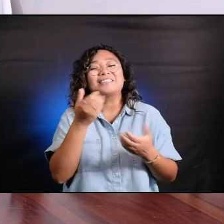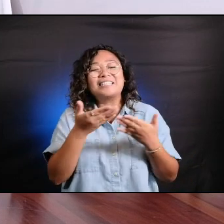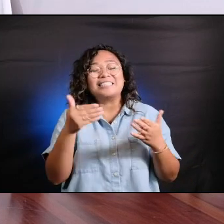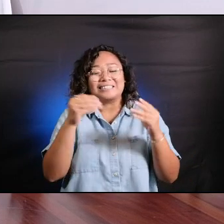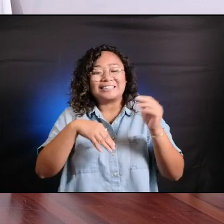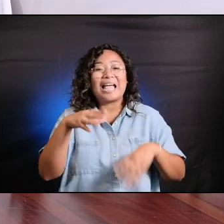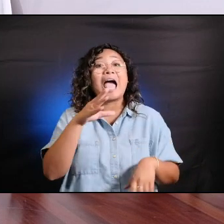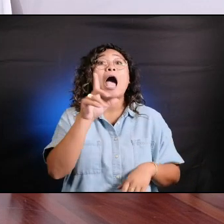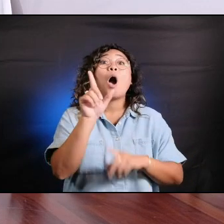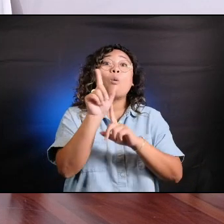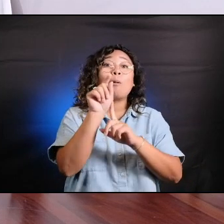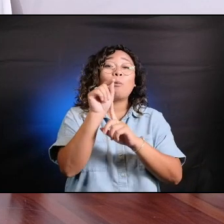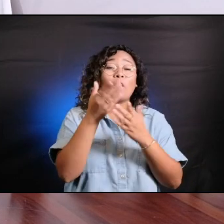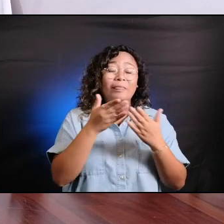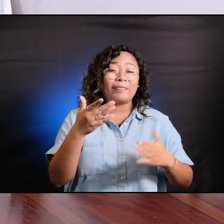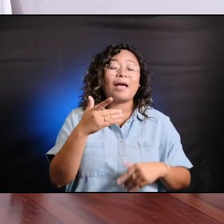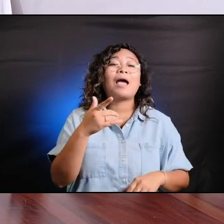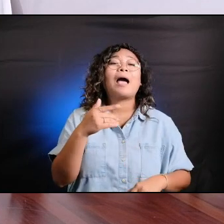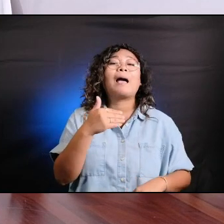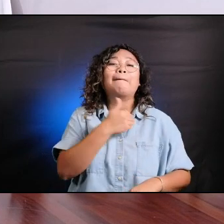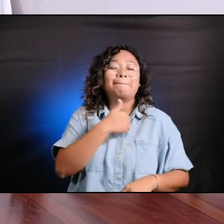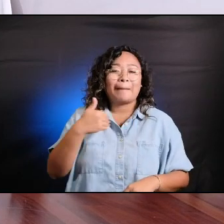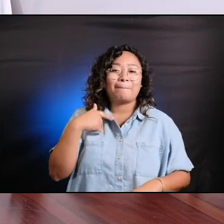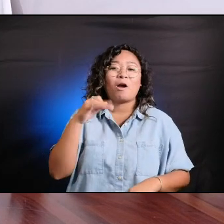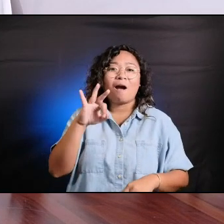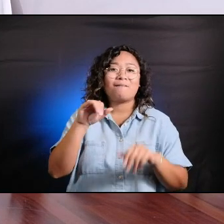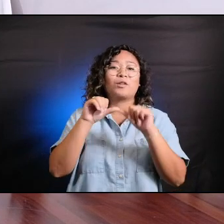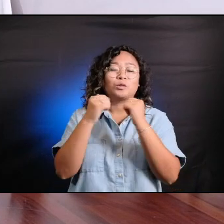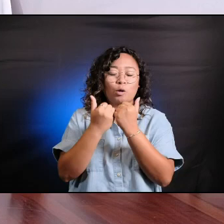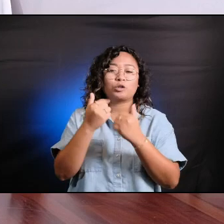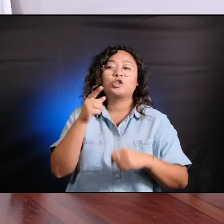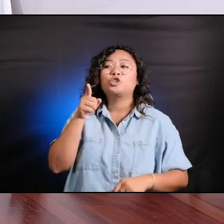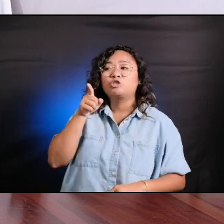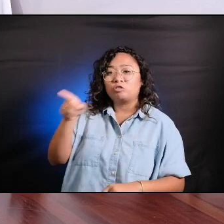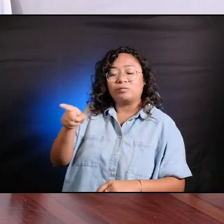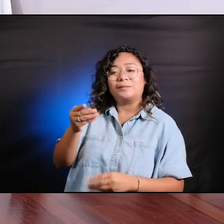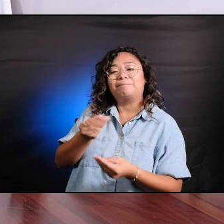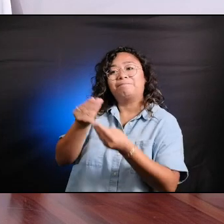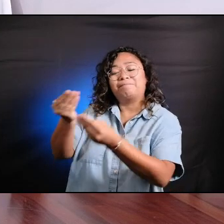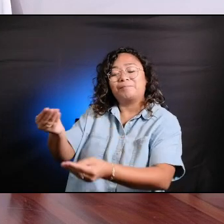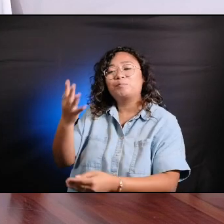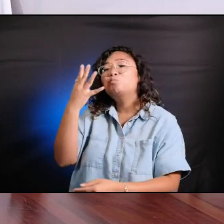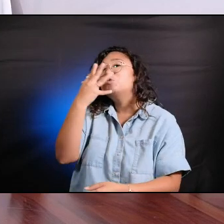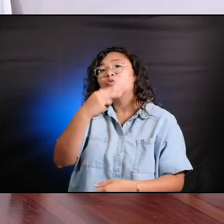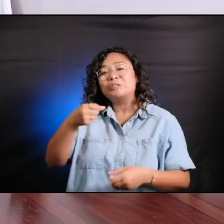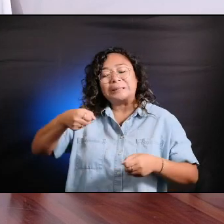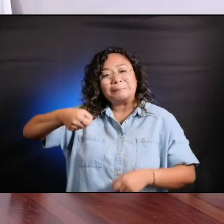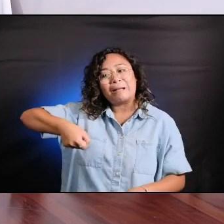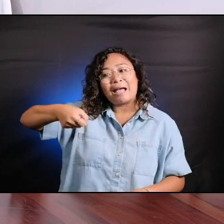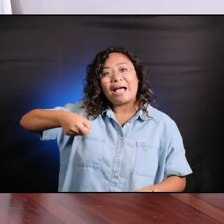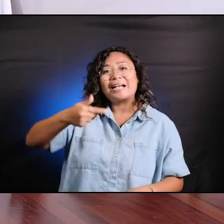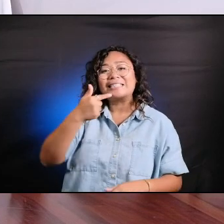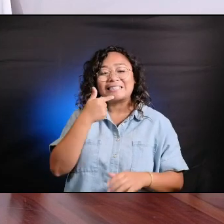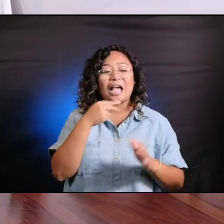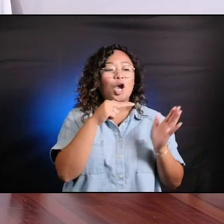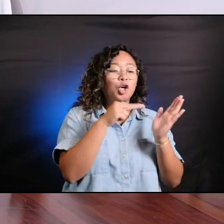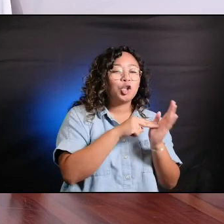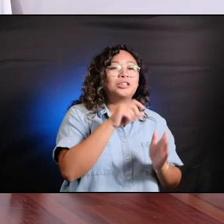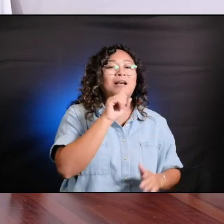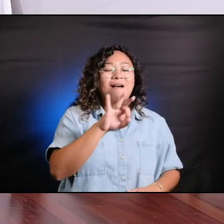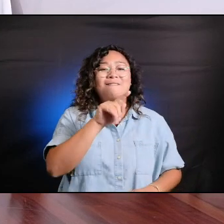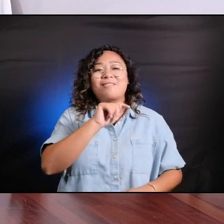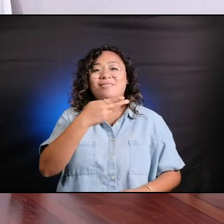And one more thing, as a member of the association, she gets this wonderful bag that says Nurse of the